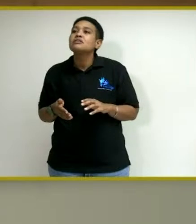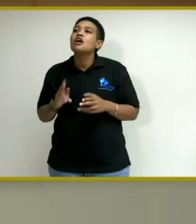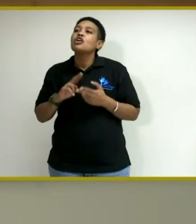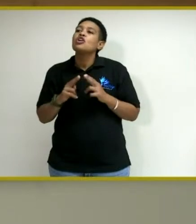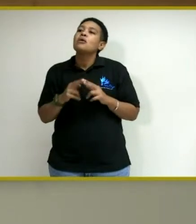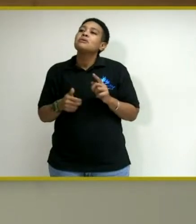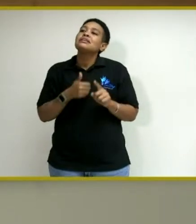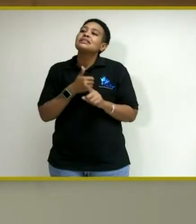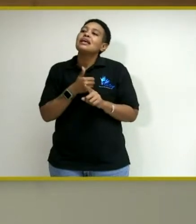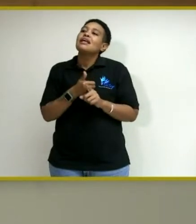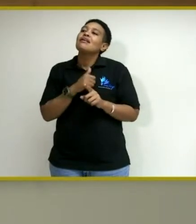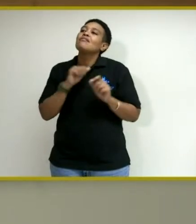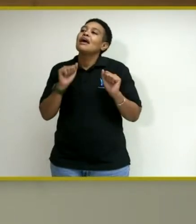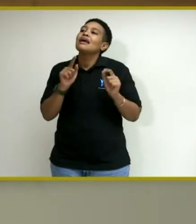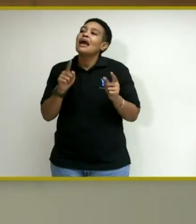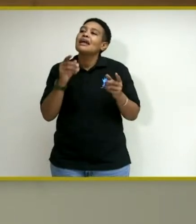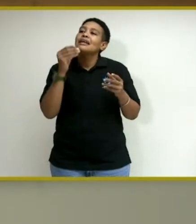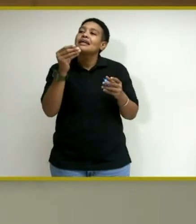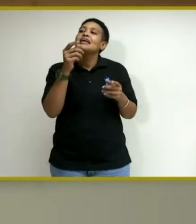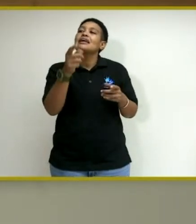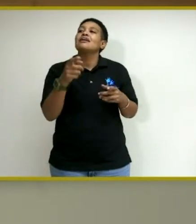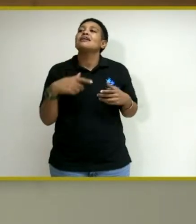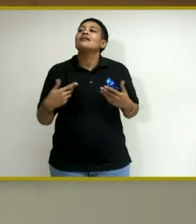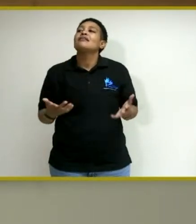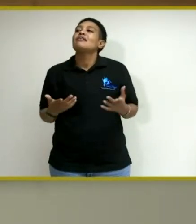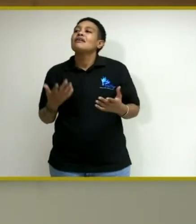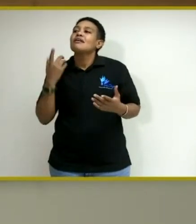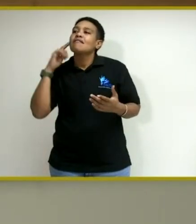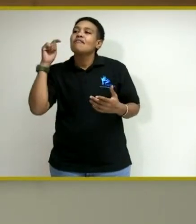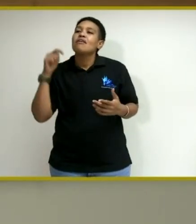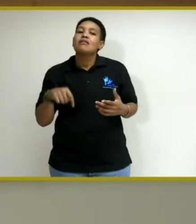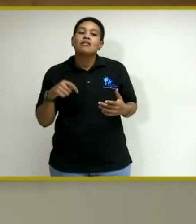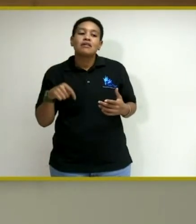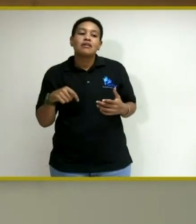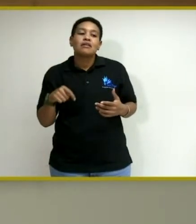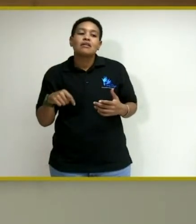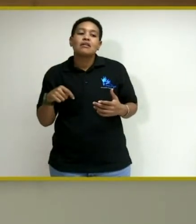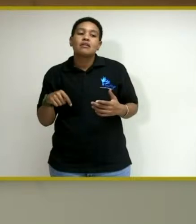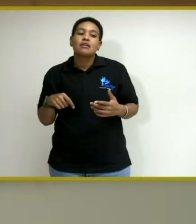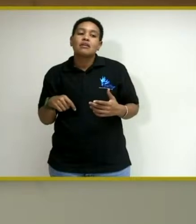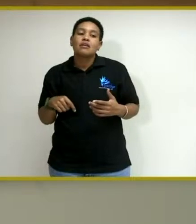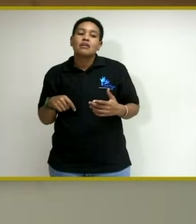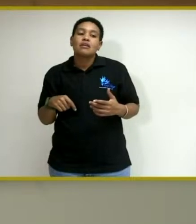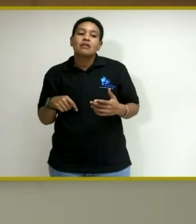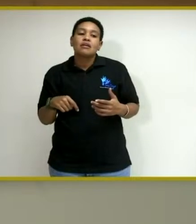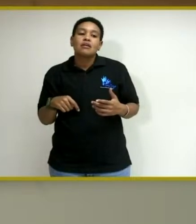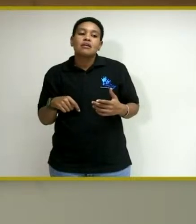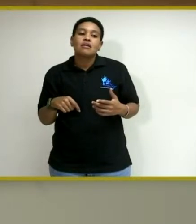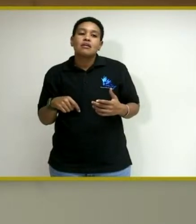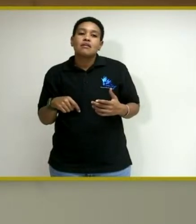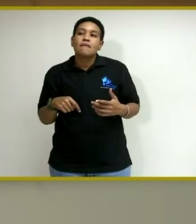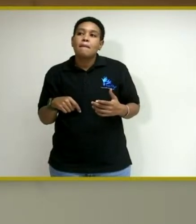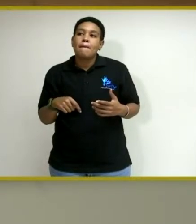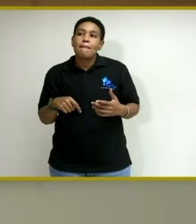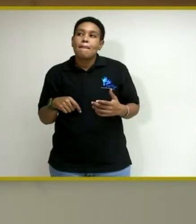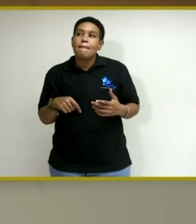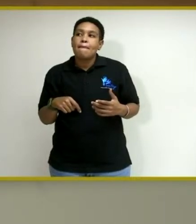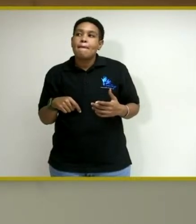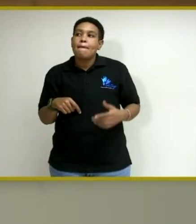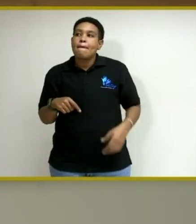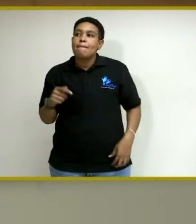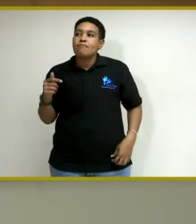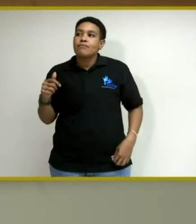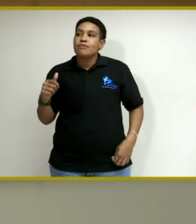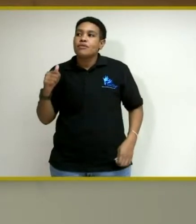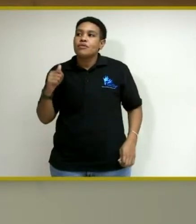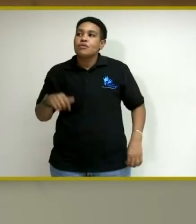themselves. So I can give you for the, let me see if we have it. No, go back,